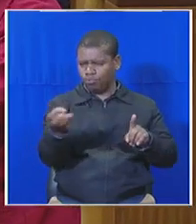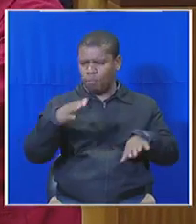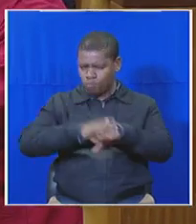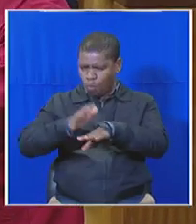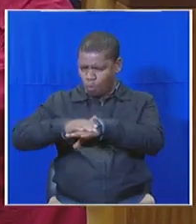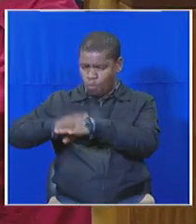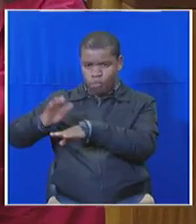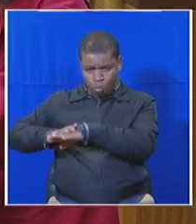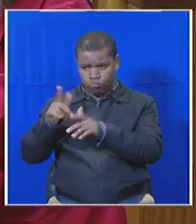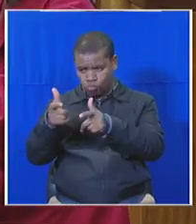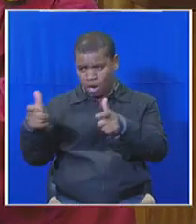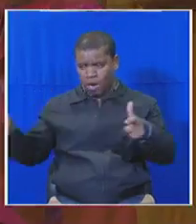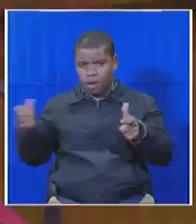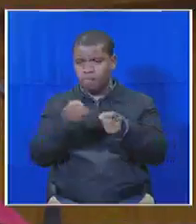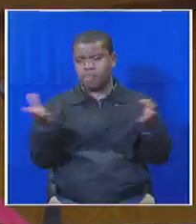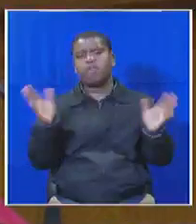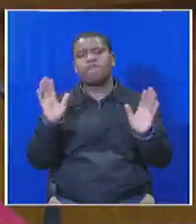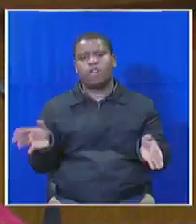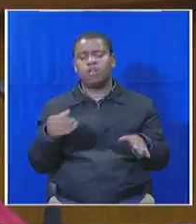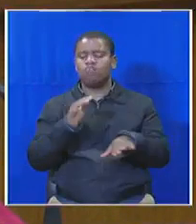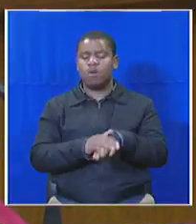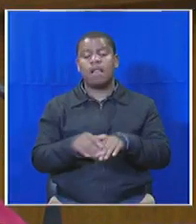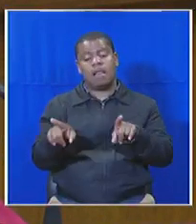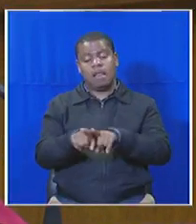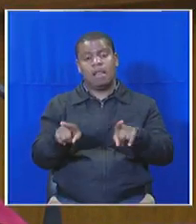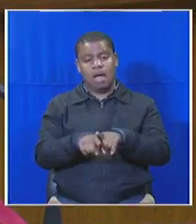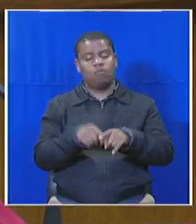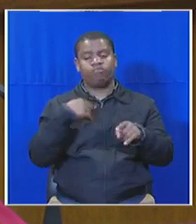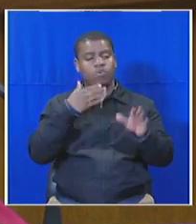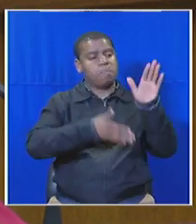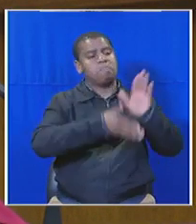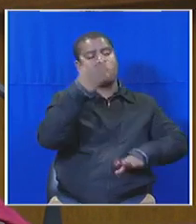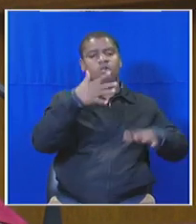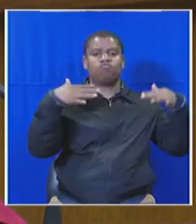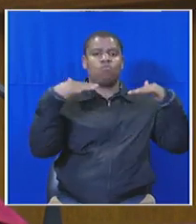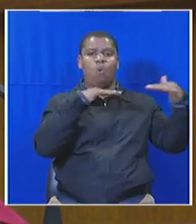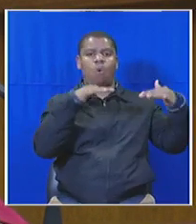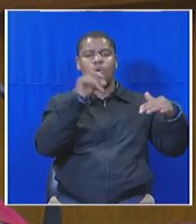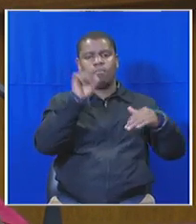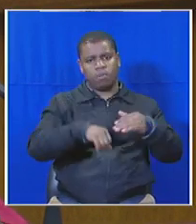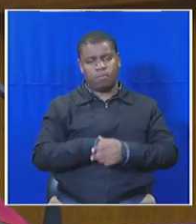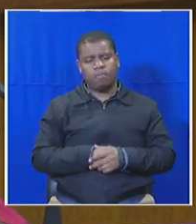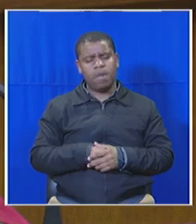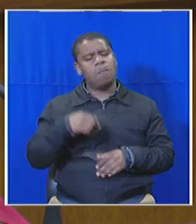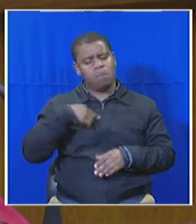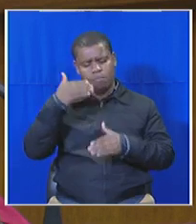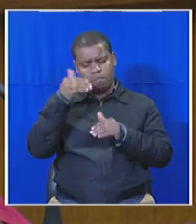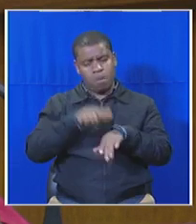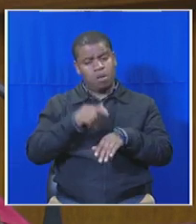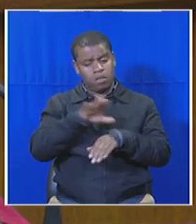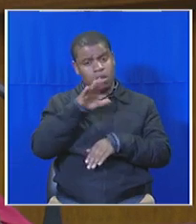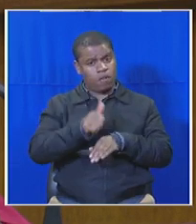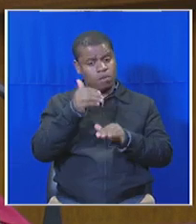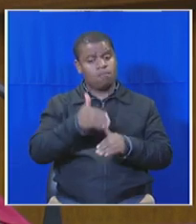if they were being deployed to combat battle. We have long entered a new phase in South